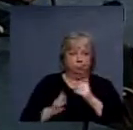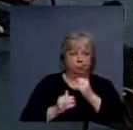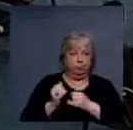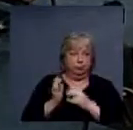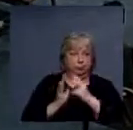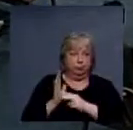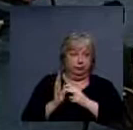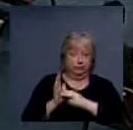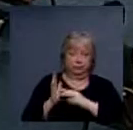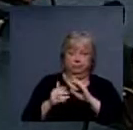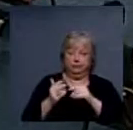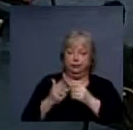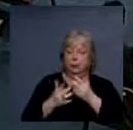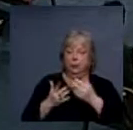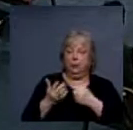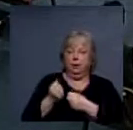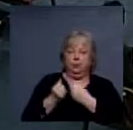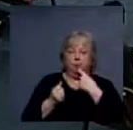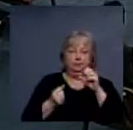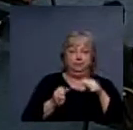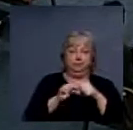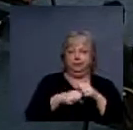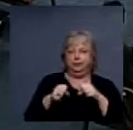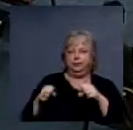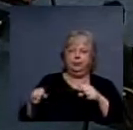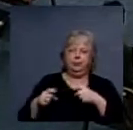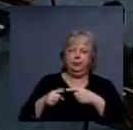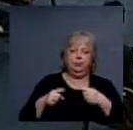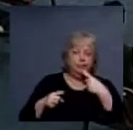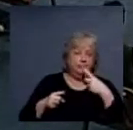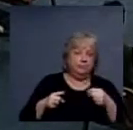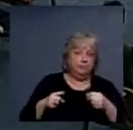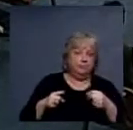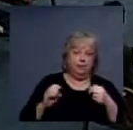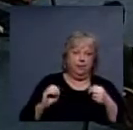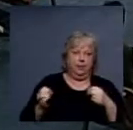All in favor indicate by saying aye. Aye. Aye. Opposed, say nay.